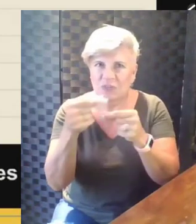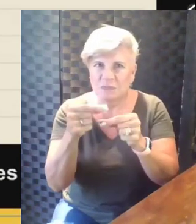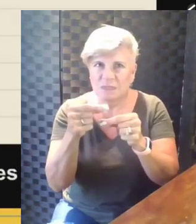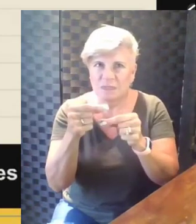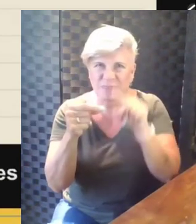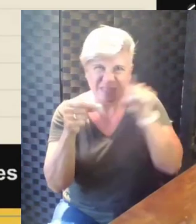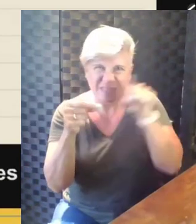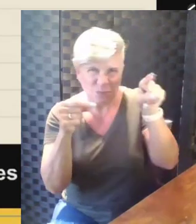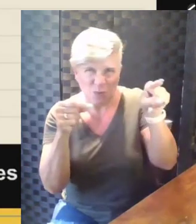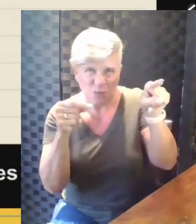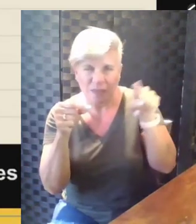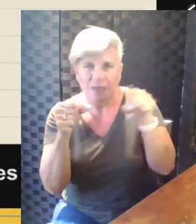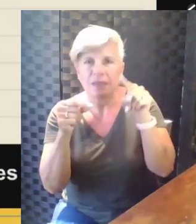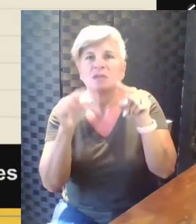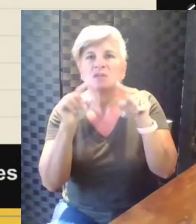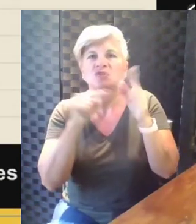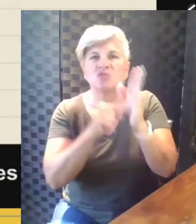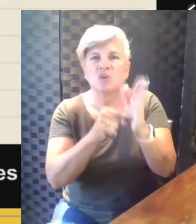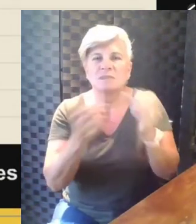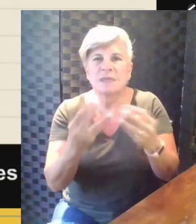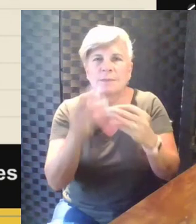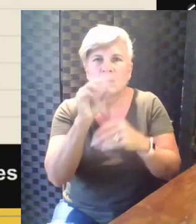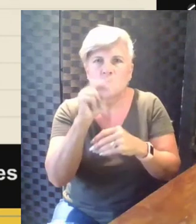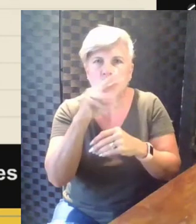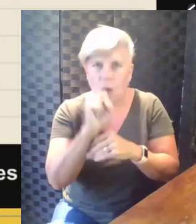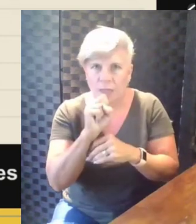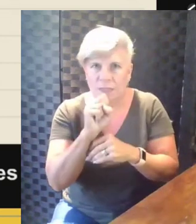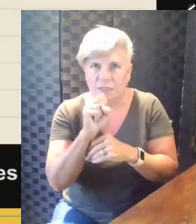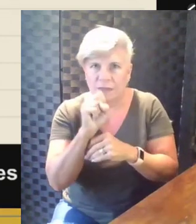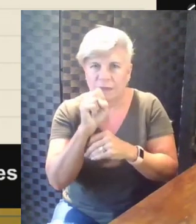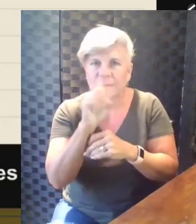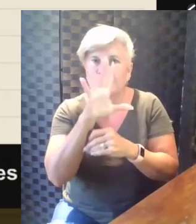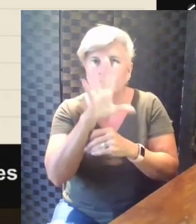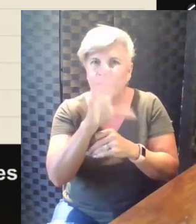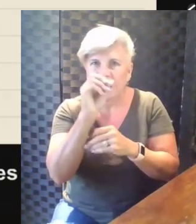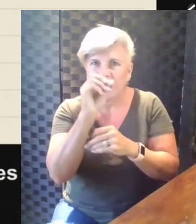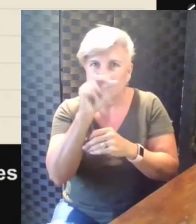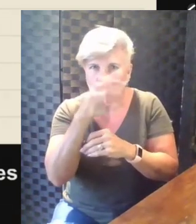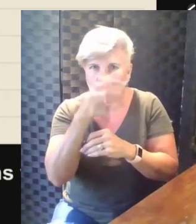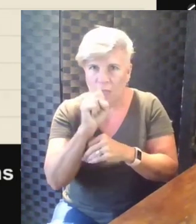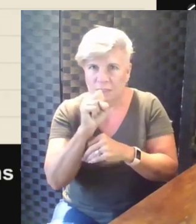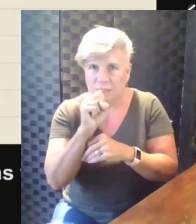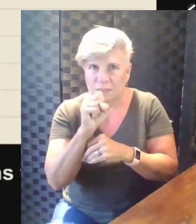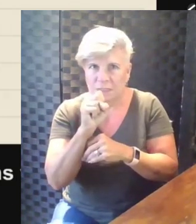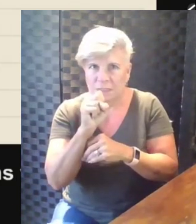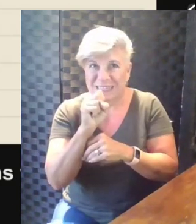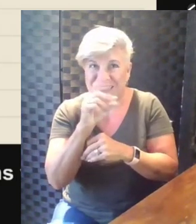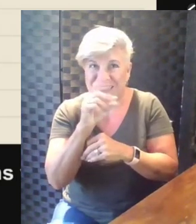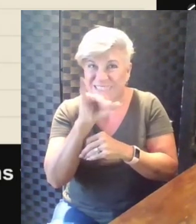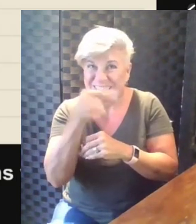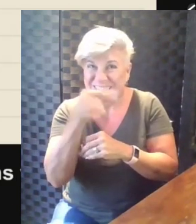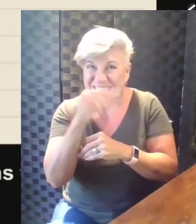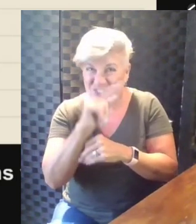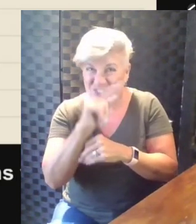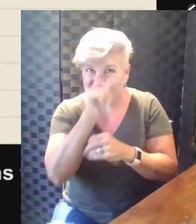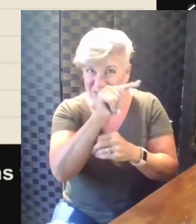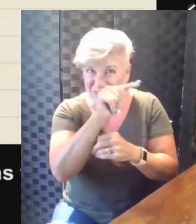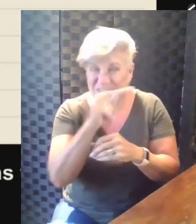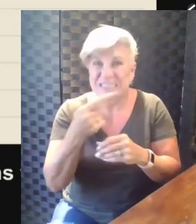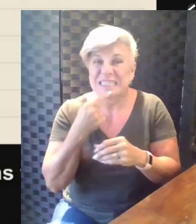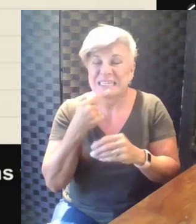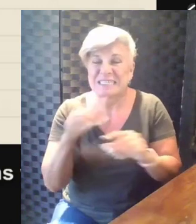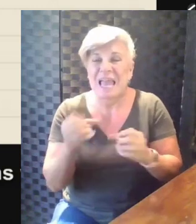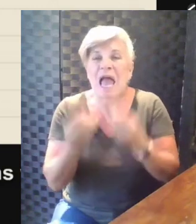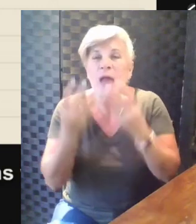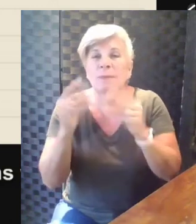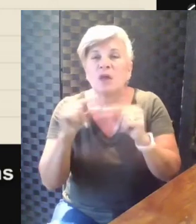to the right shows how many ones we have, 5 ones. The digit next to it shows how many